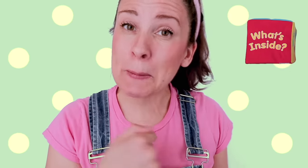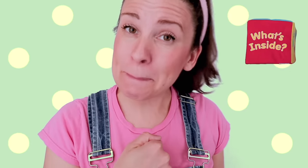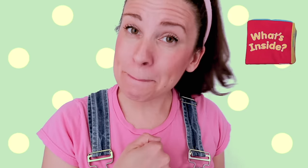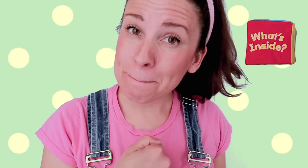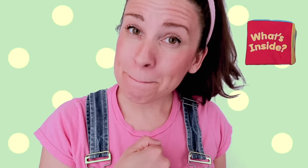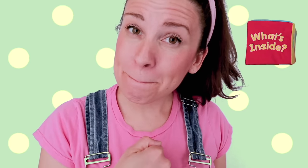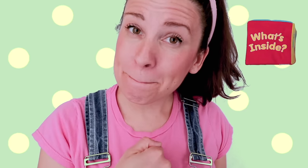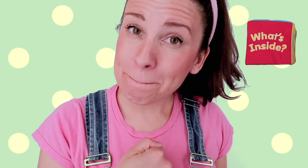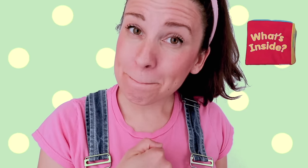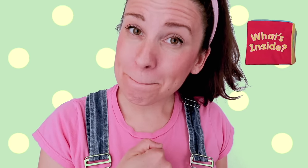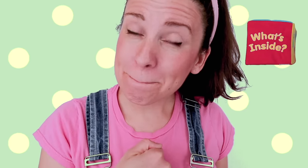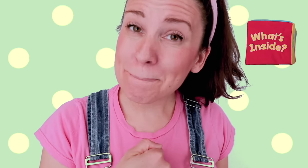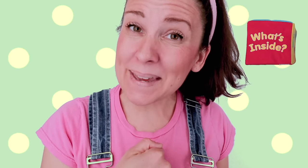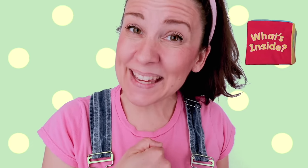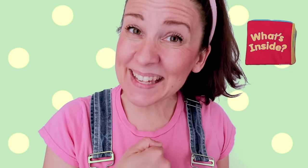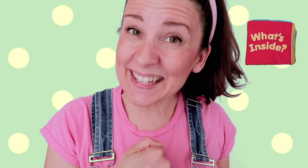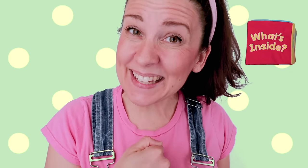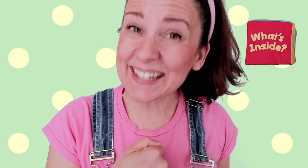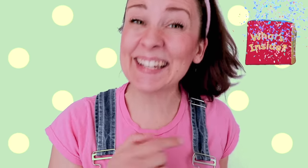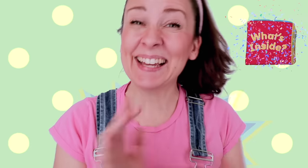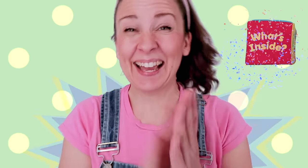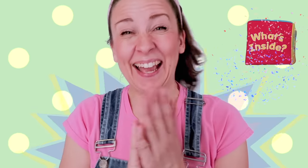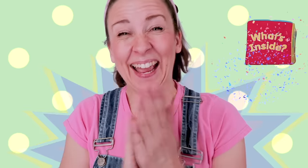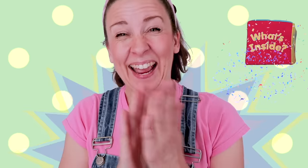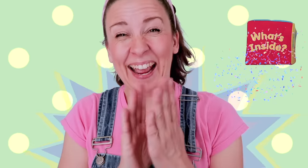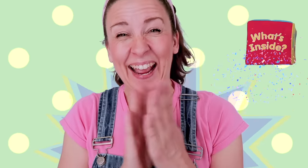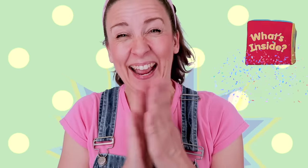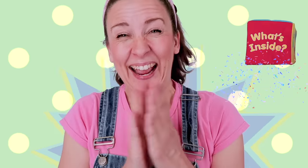with me?